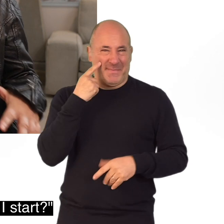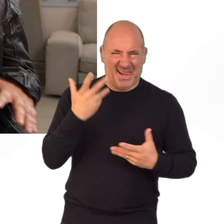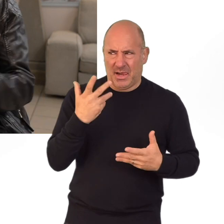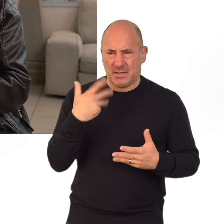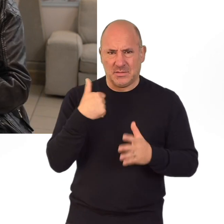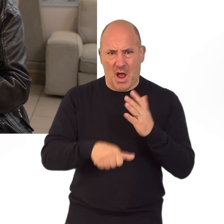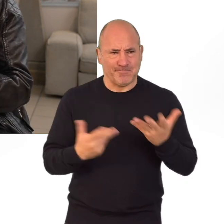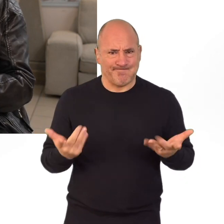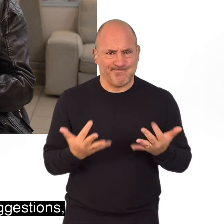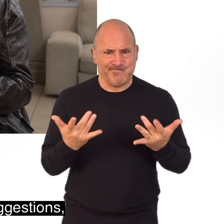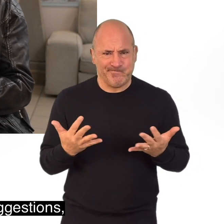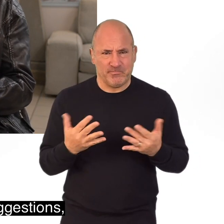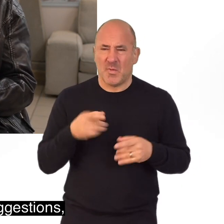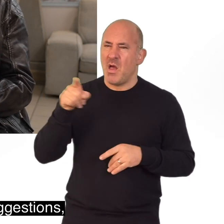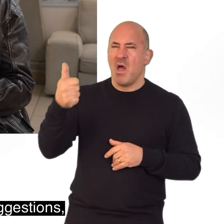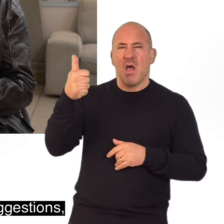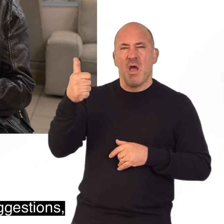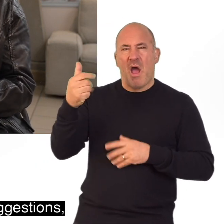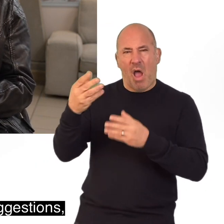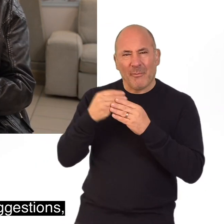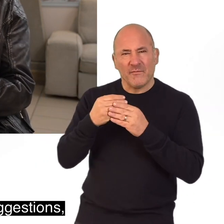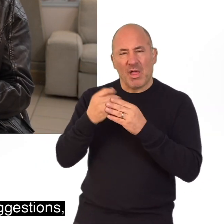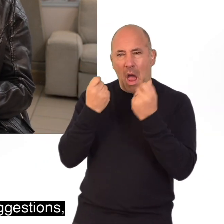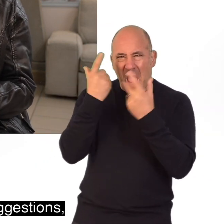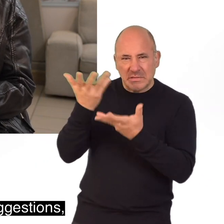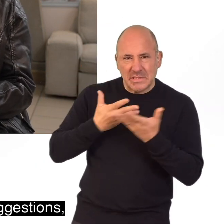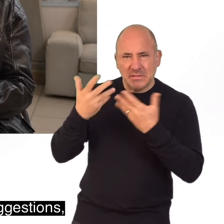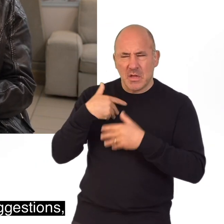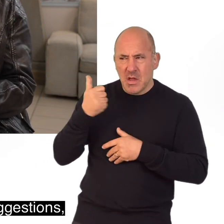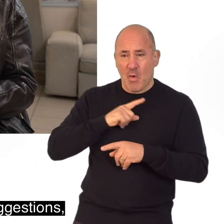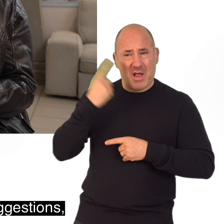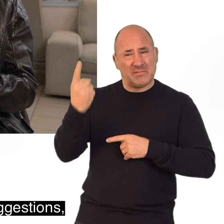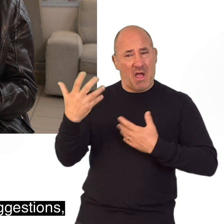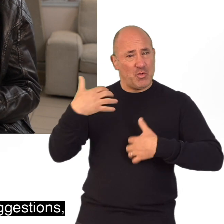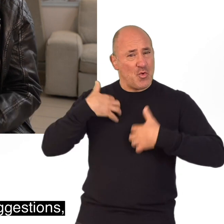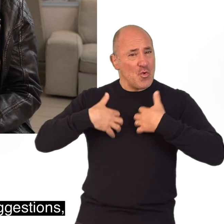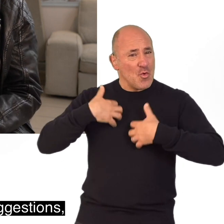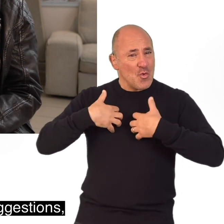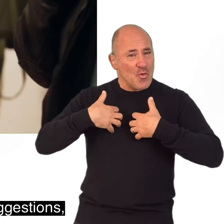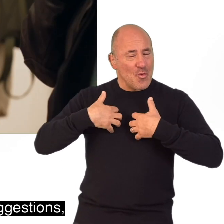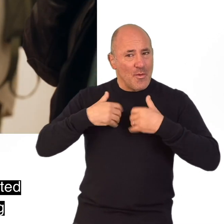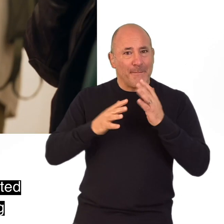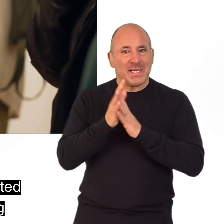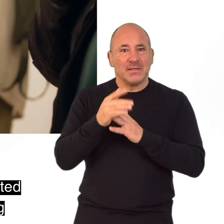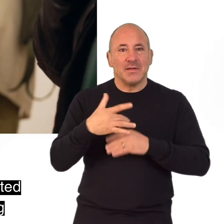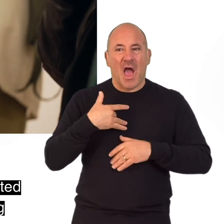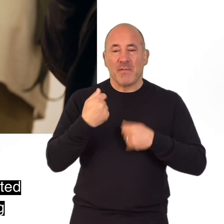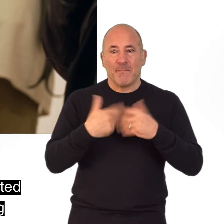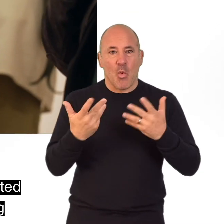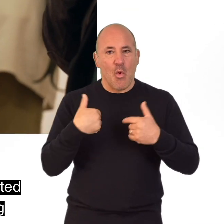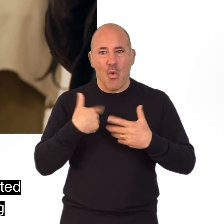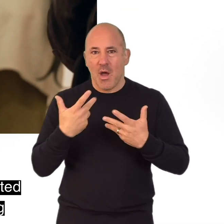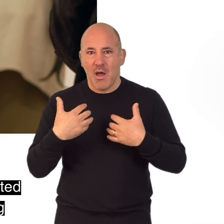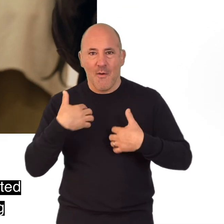start? But he gave me very helpful suggestions because he was interested.